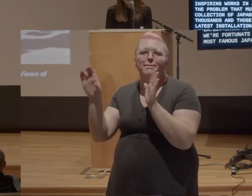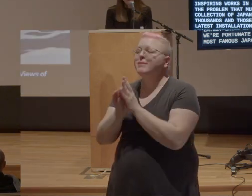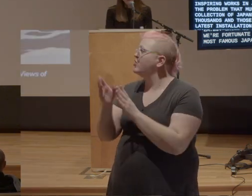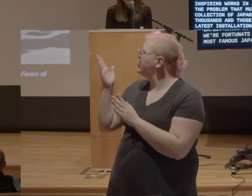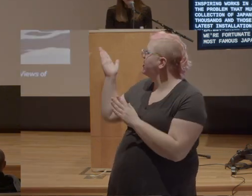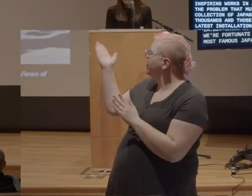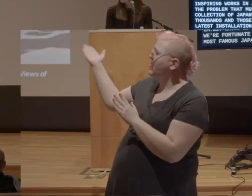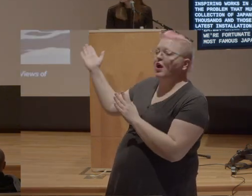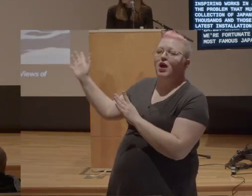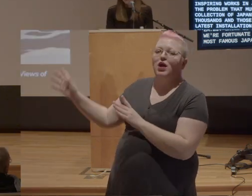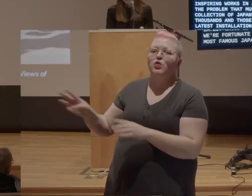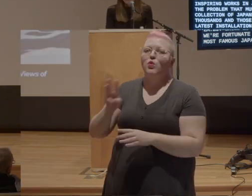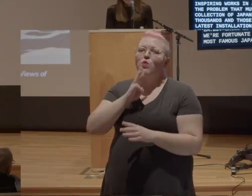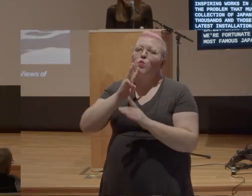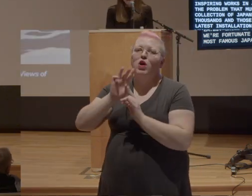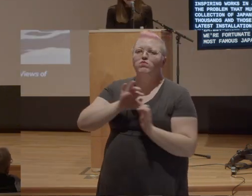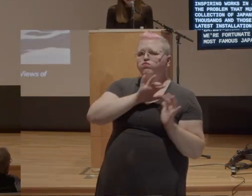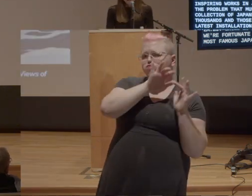Wave.